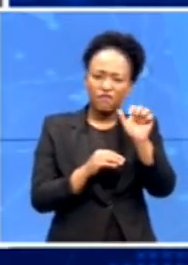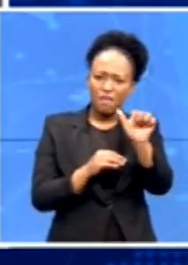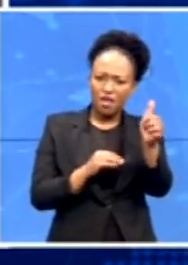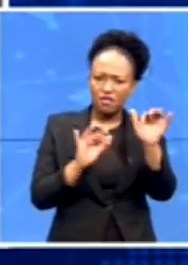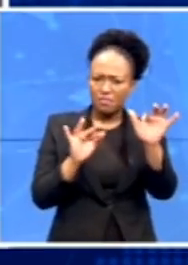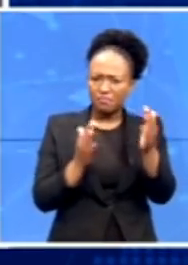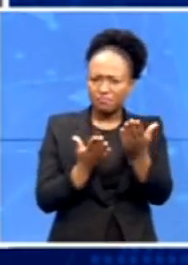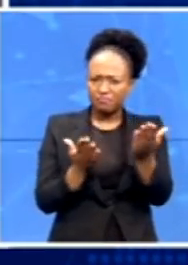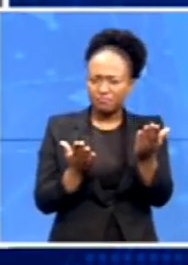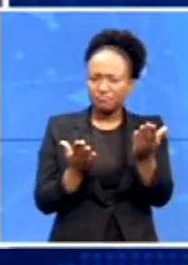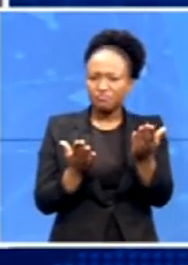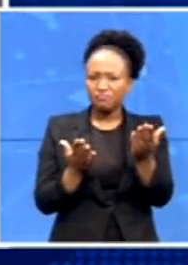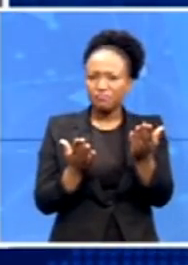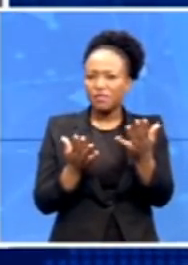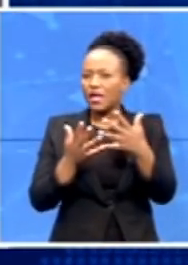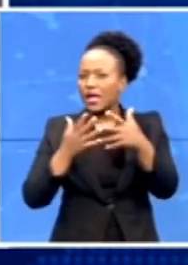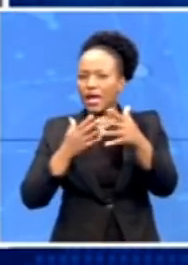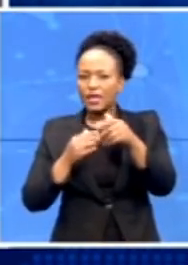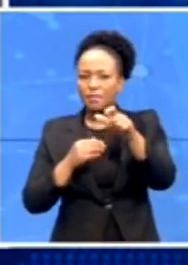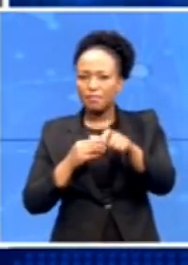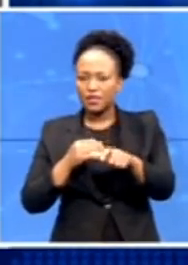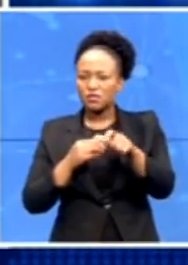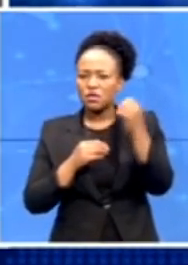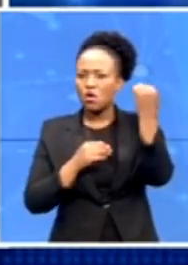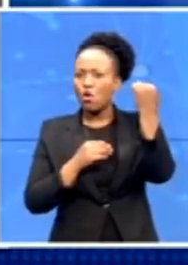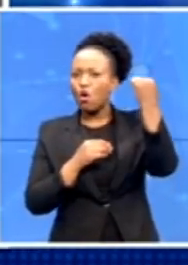Anyone having an objection to the handing in of the document?